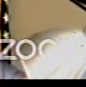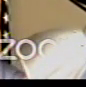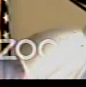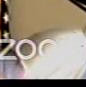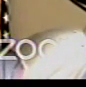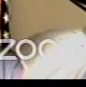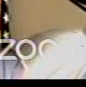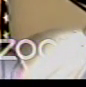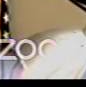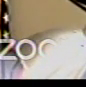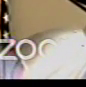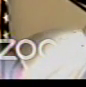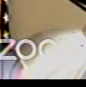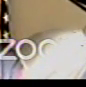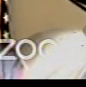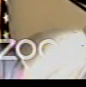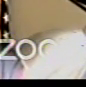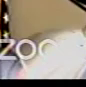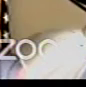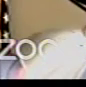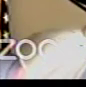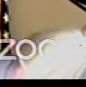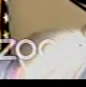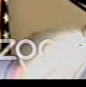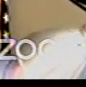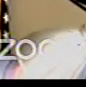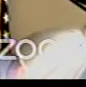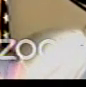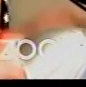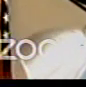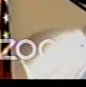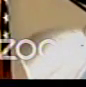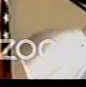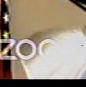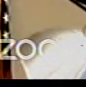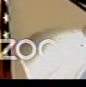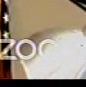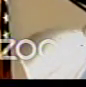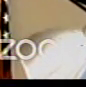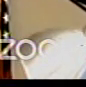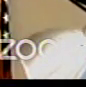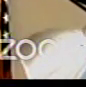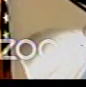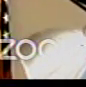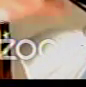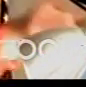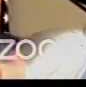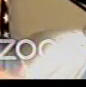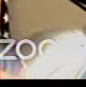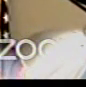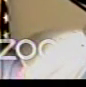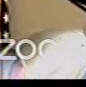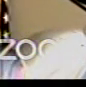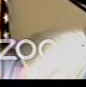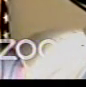Ask him to be with you in whatever steps that you're taking. As the year is coming to an end, we're